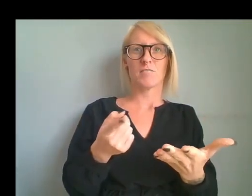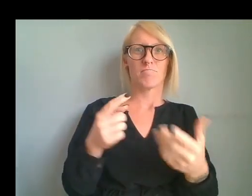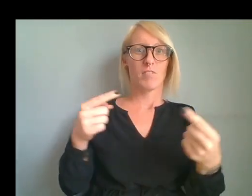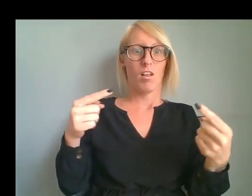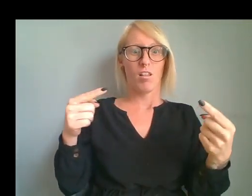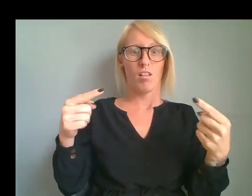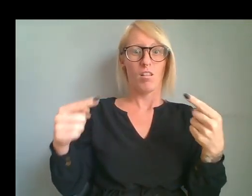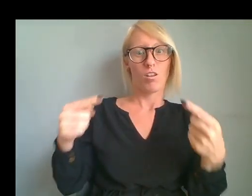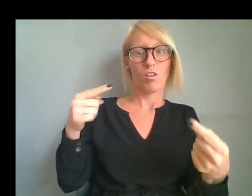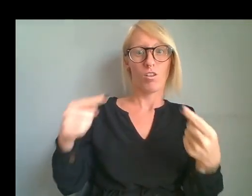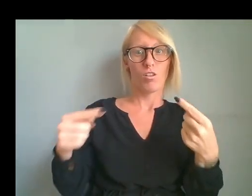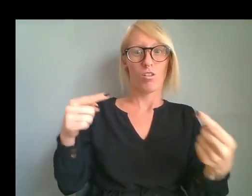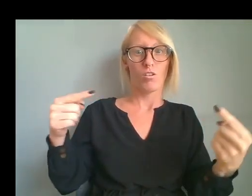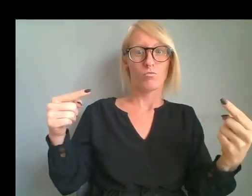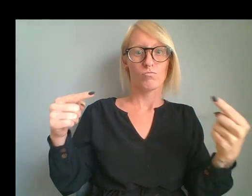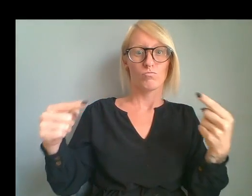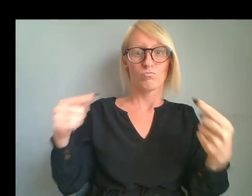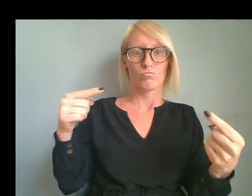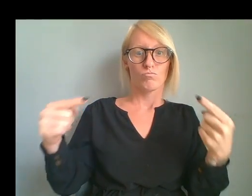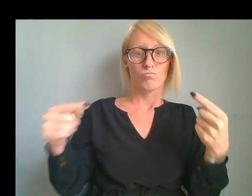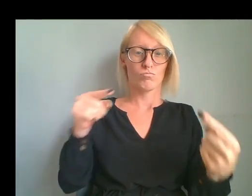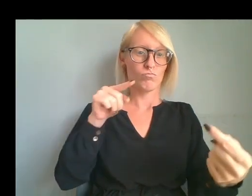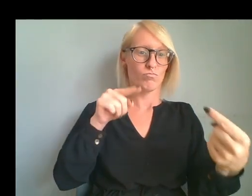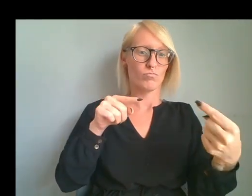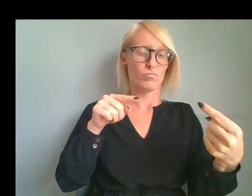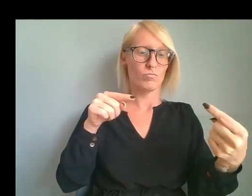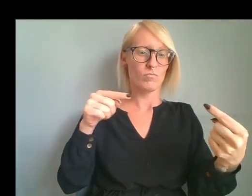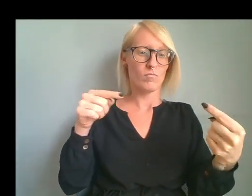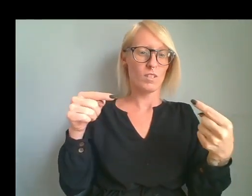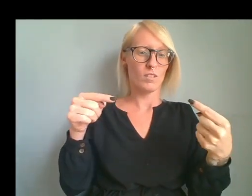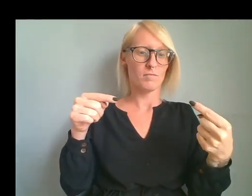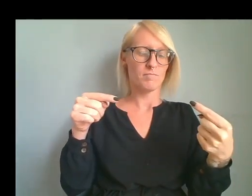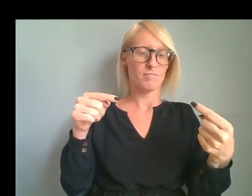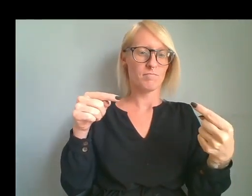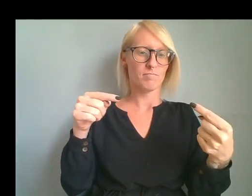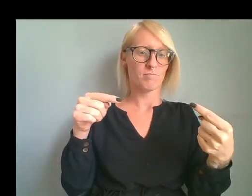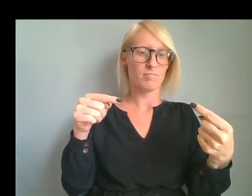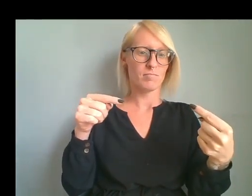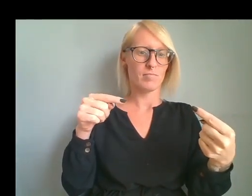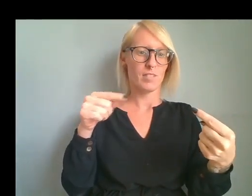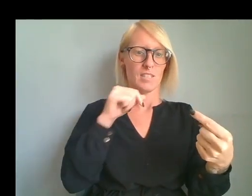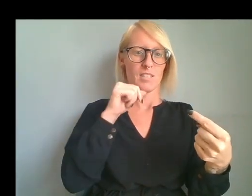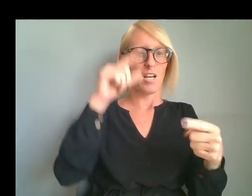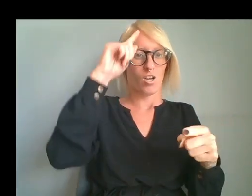controversial. That's when you're going to get some comments. If you talk about something people don't necessarily agree with.